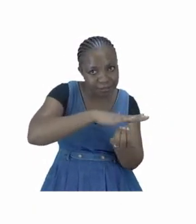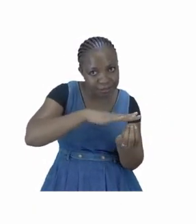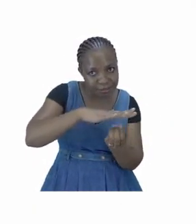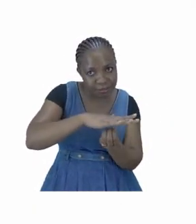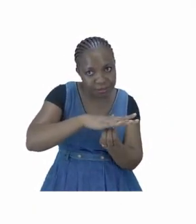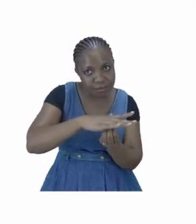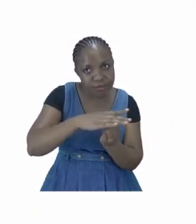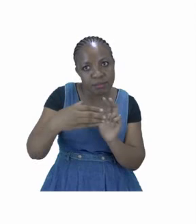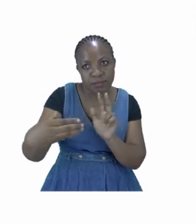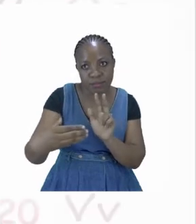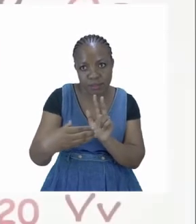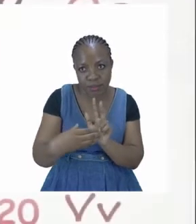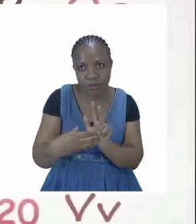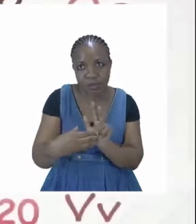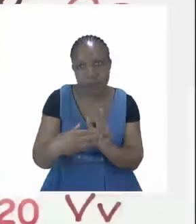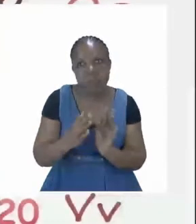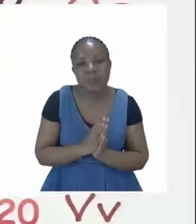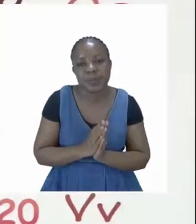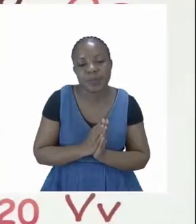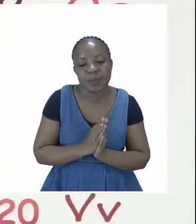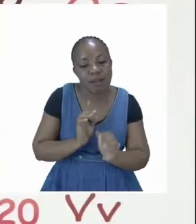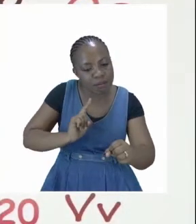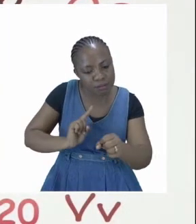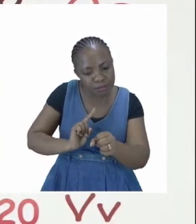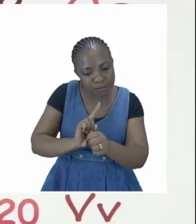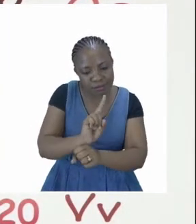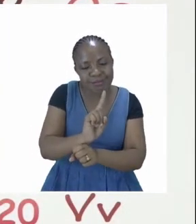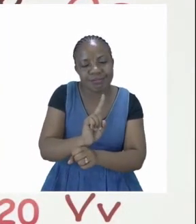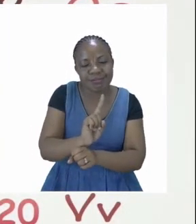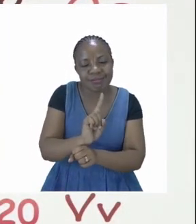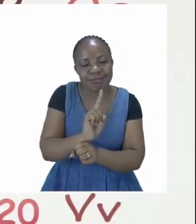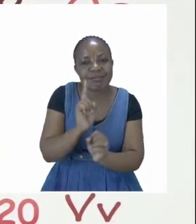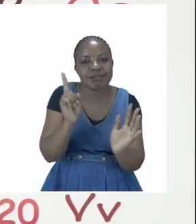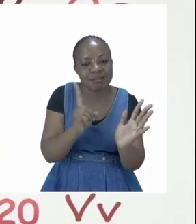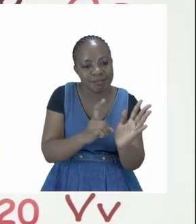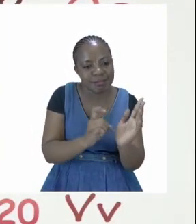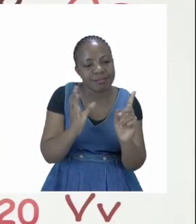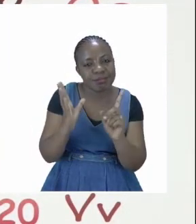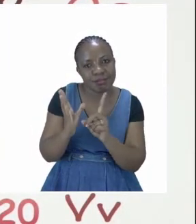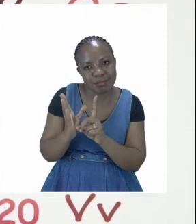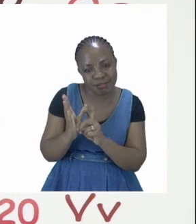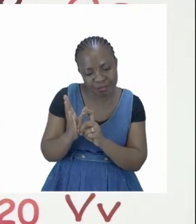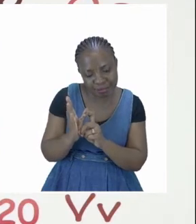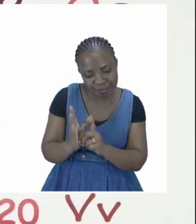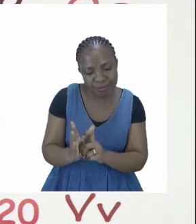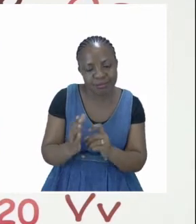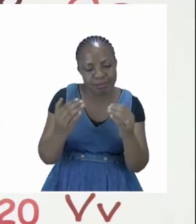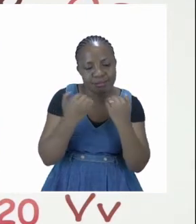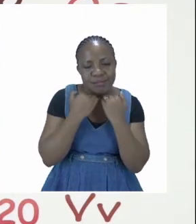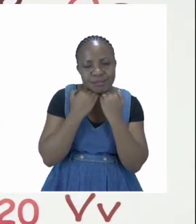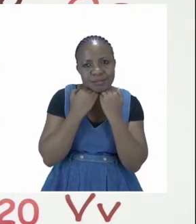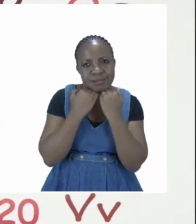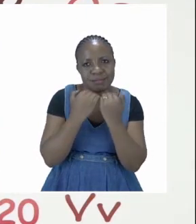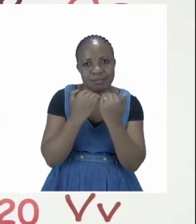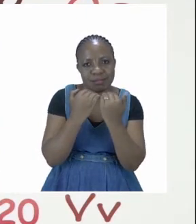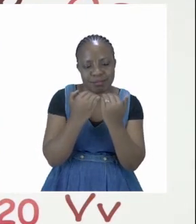and communities. But before we get into our lesson for today, it is very important for us to